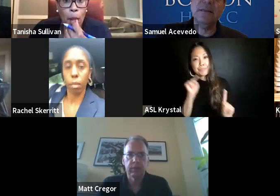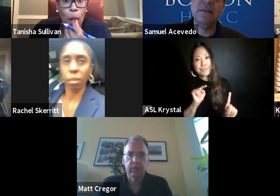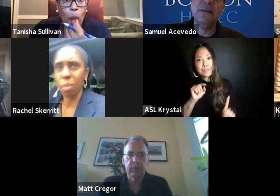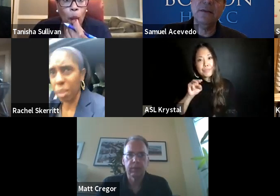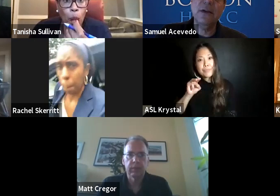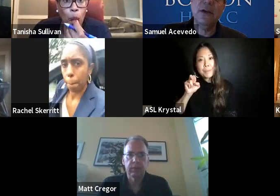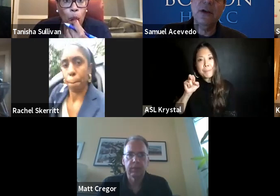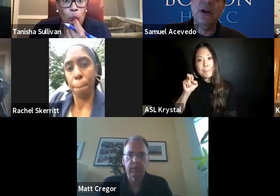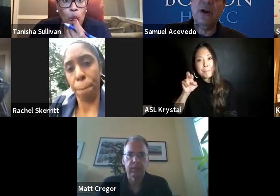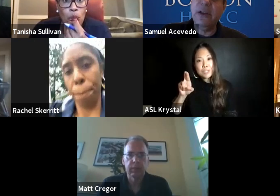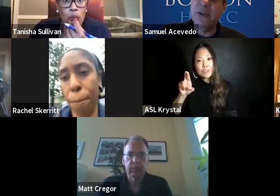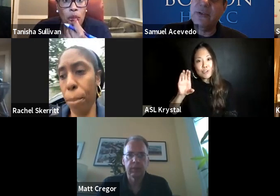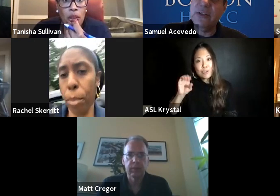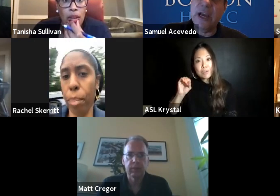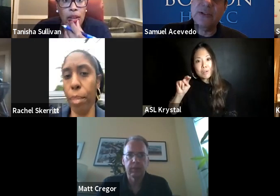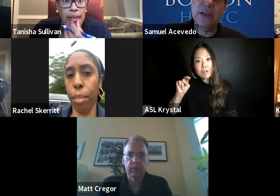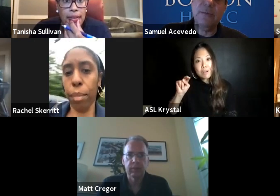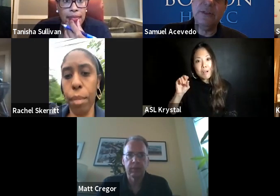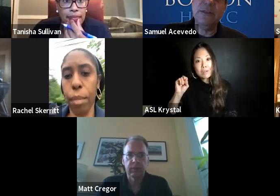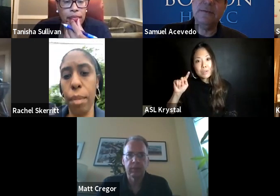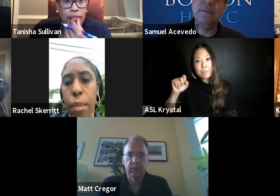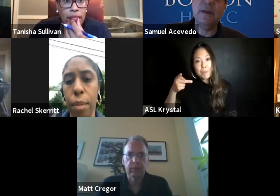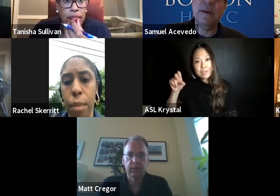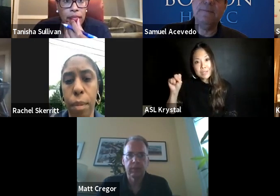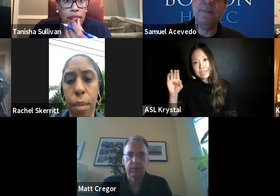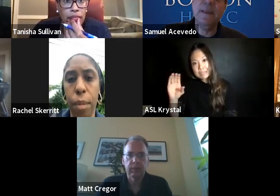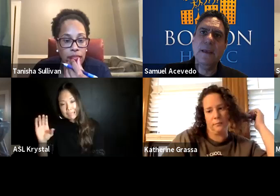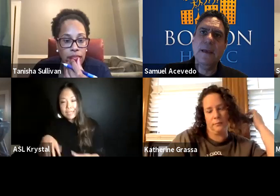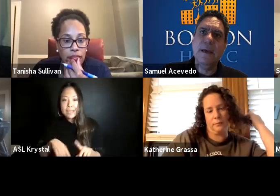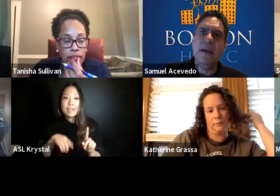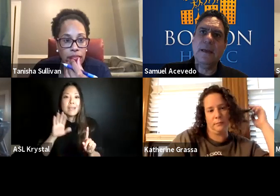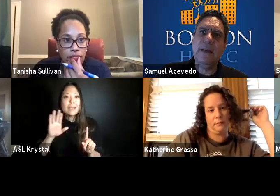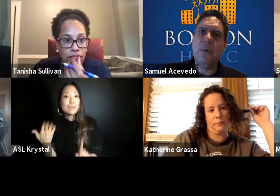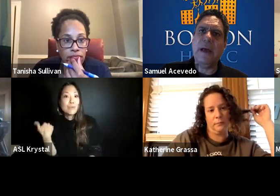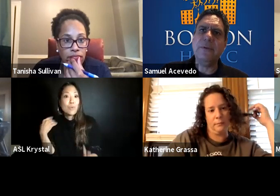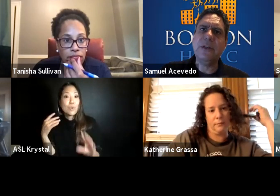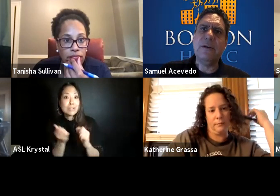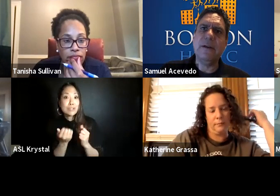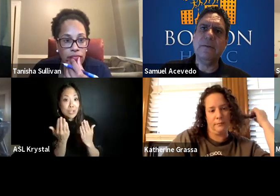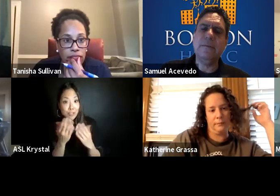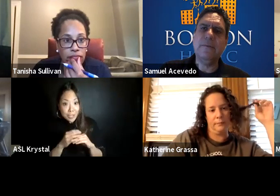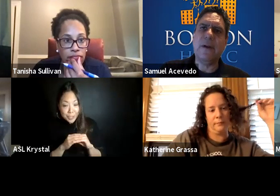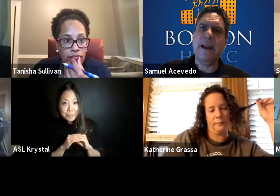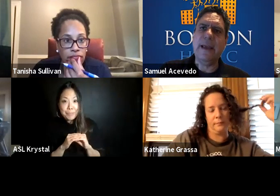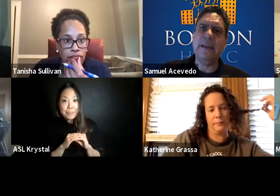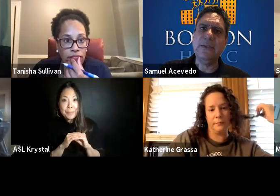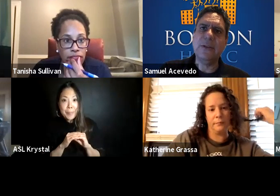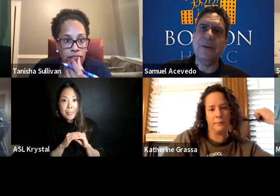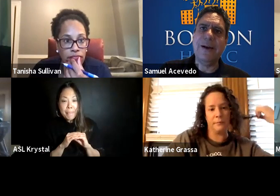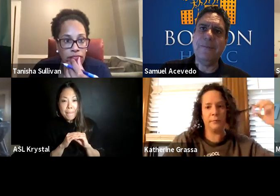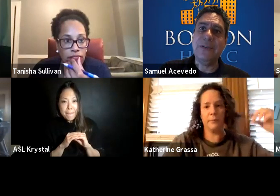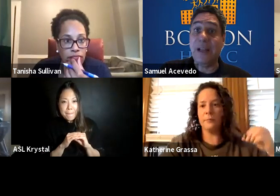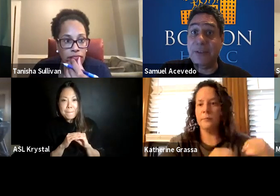Contemplazis' earlier suggestion, which is akin to what I was sharing on Friday, and